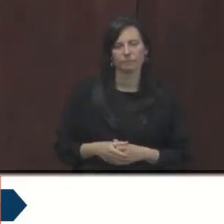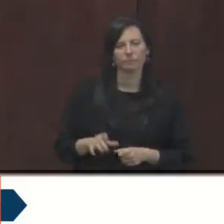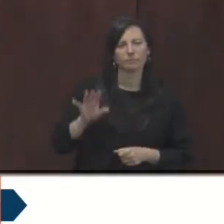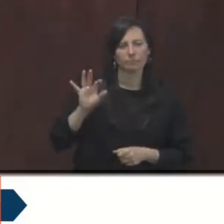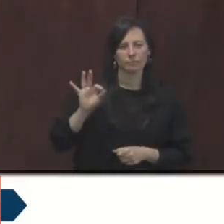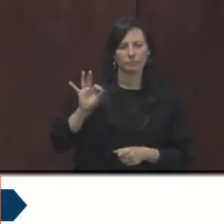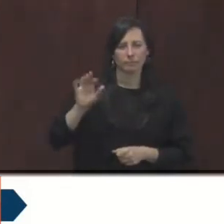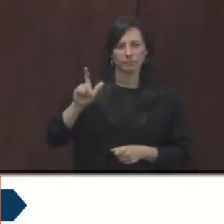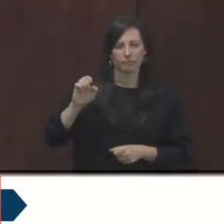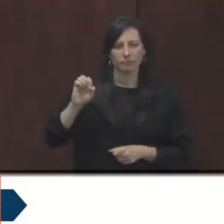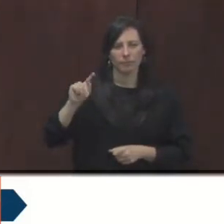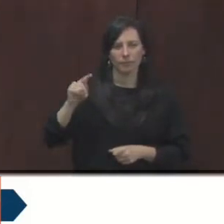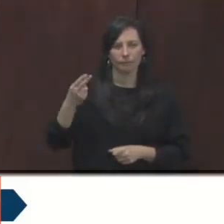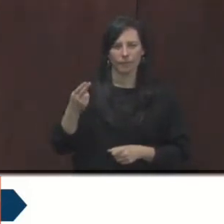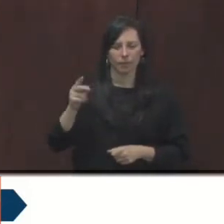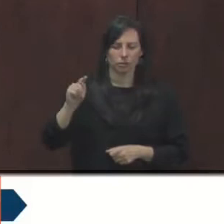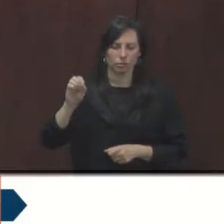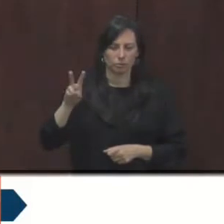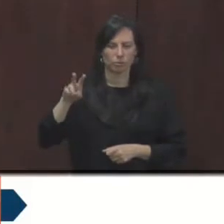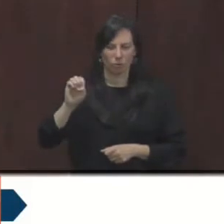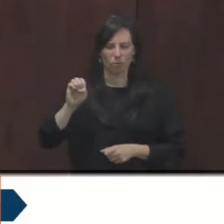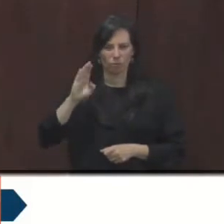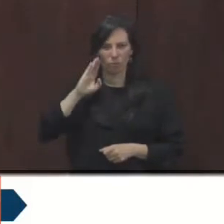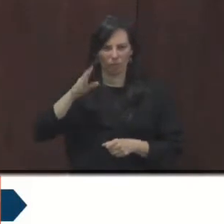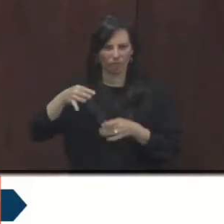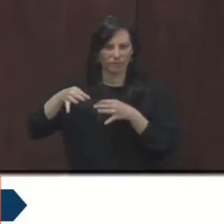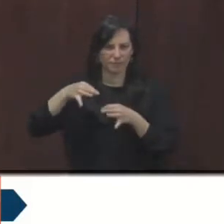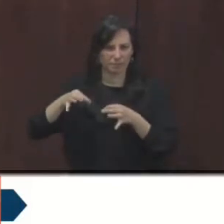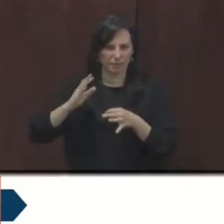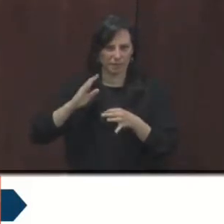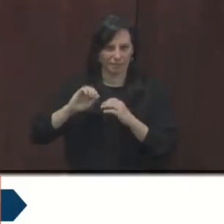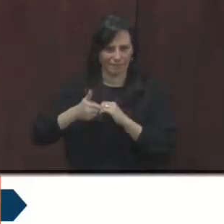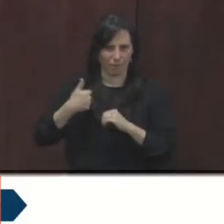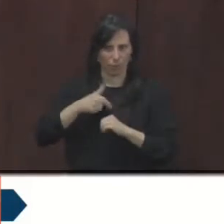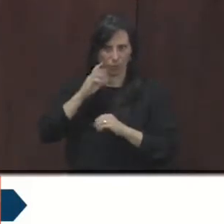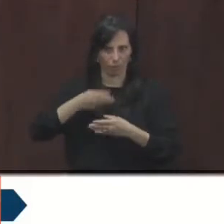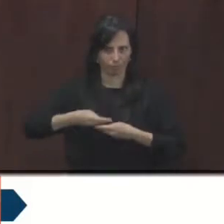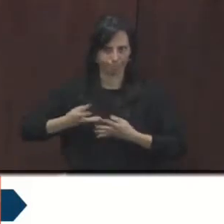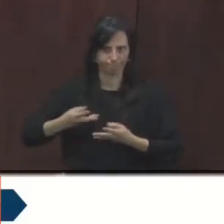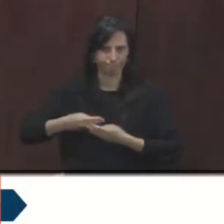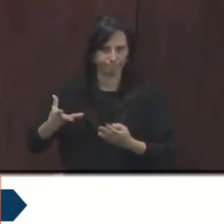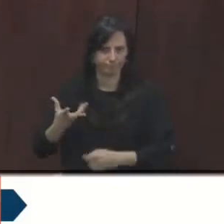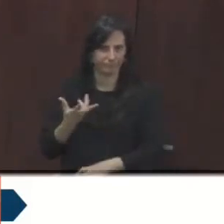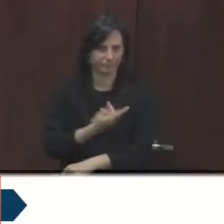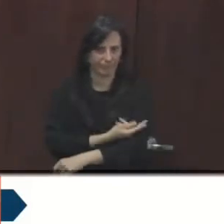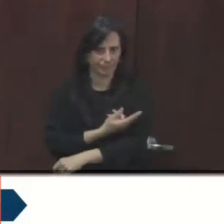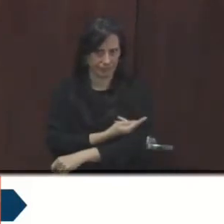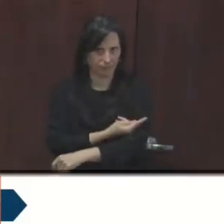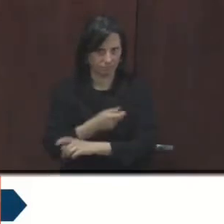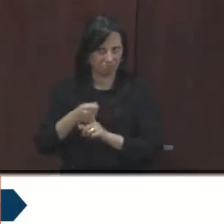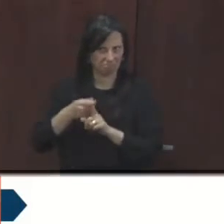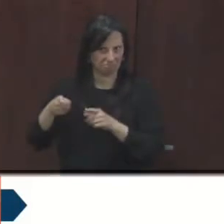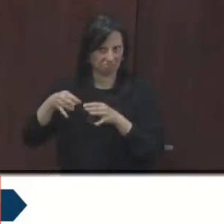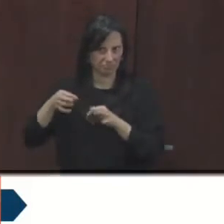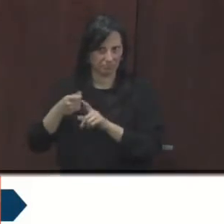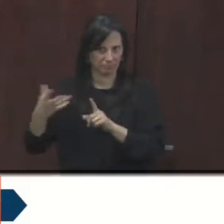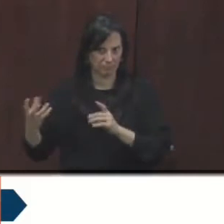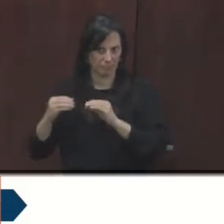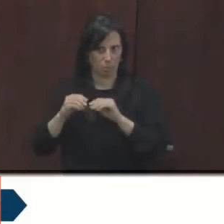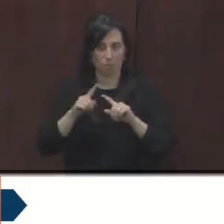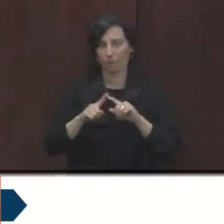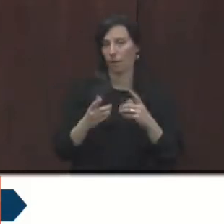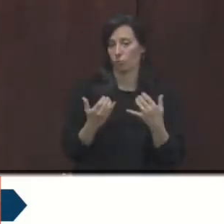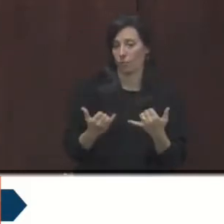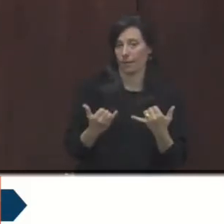over our vaccine rollout, but just to give you some foundation here is that we are currently vaccinating